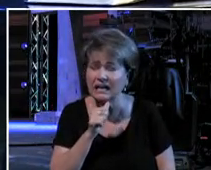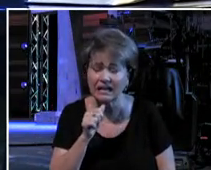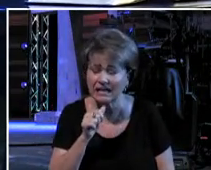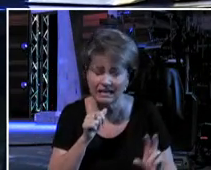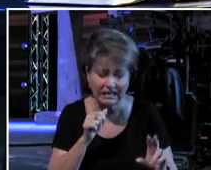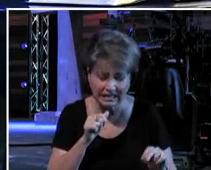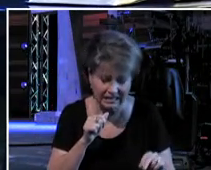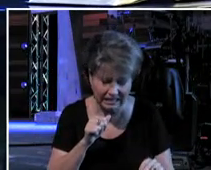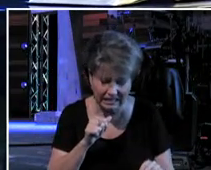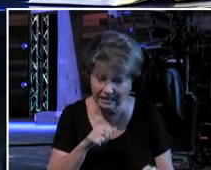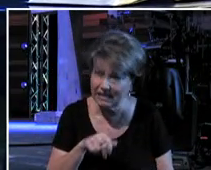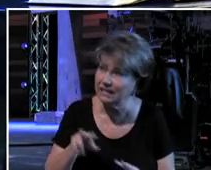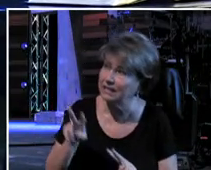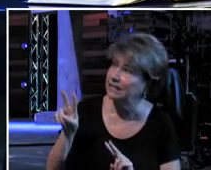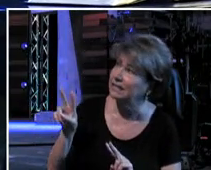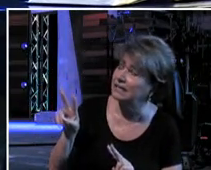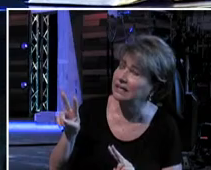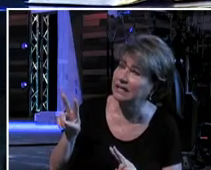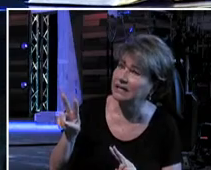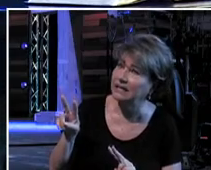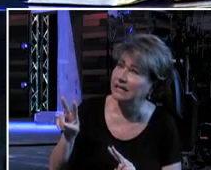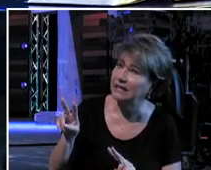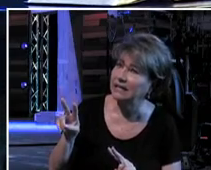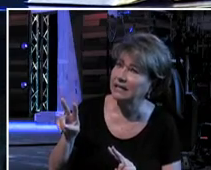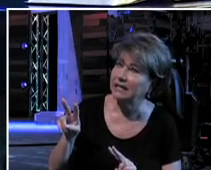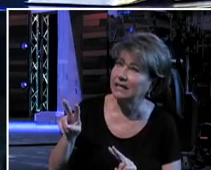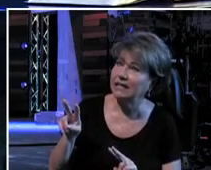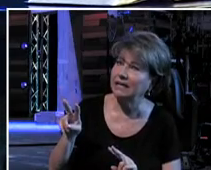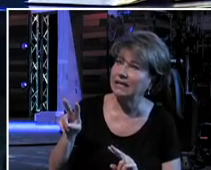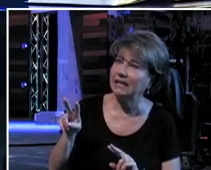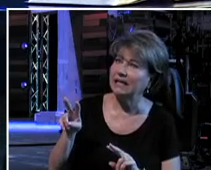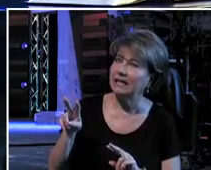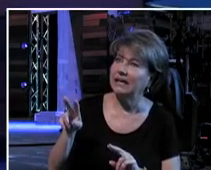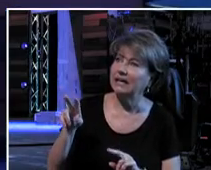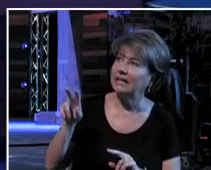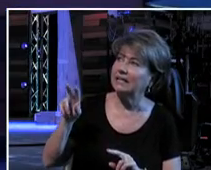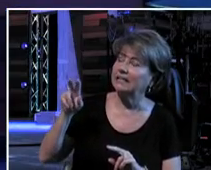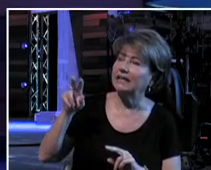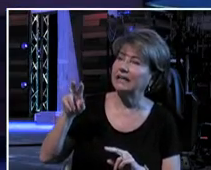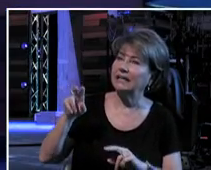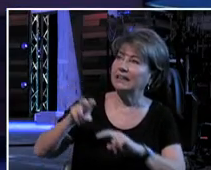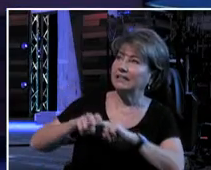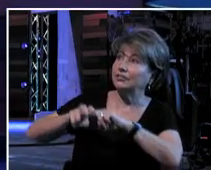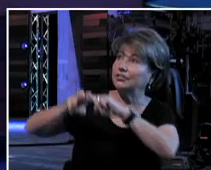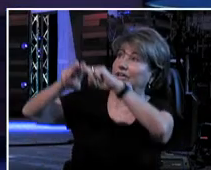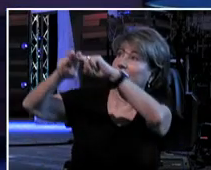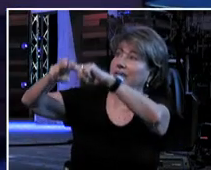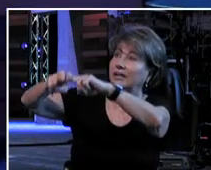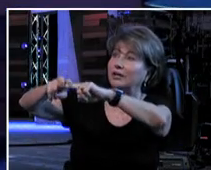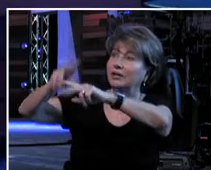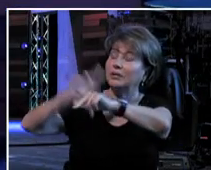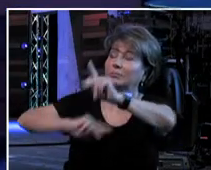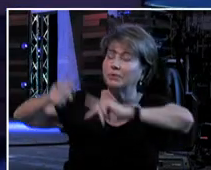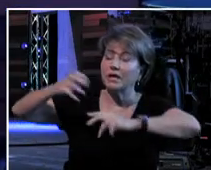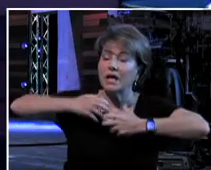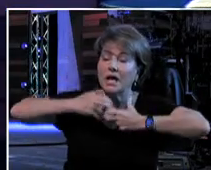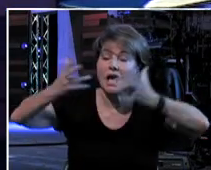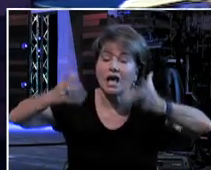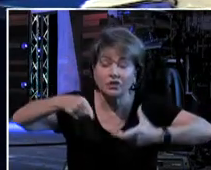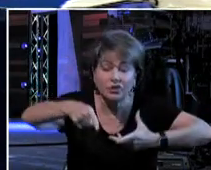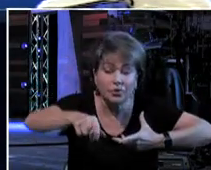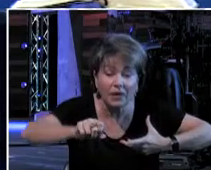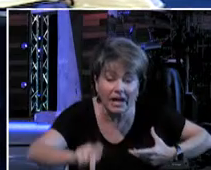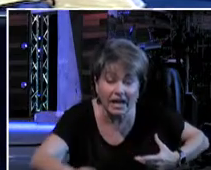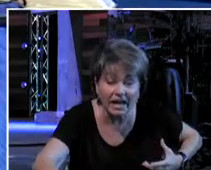And then I looked up, and there's the ski lift, the rotisserie of the ski lift going by me. "Hey, old man, you okay?" You know, all those